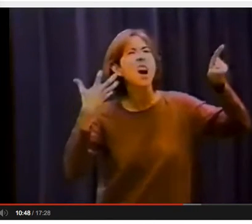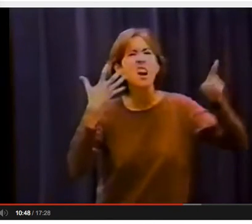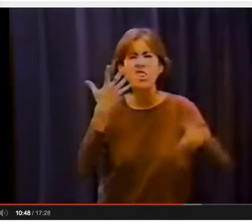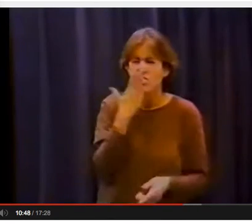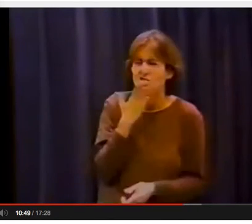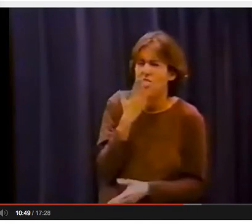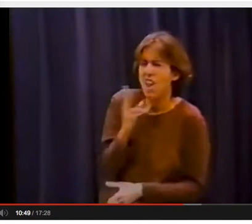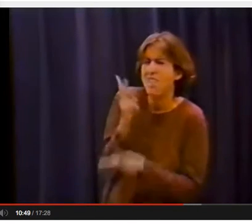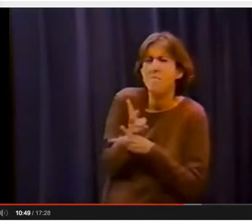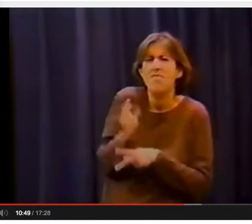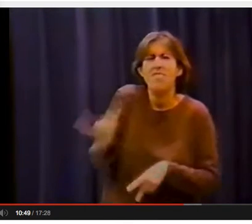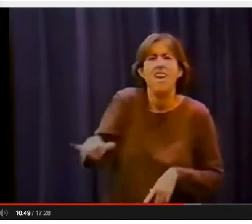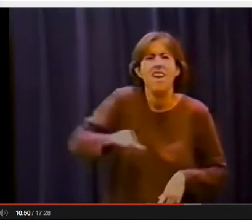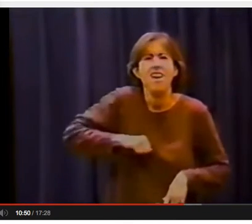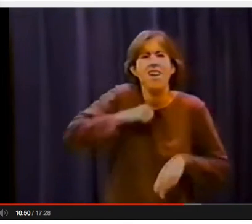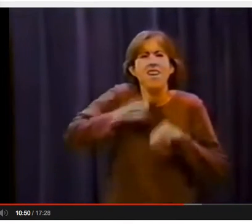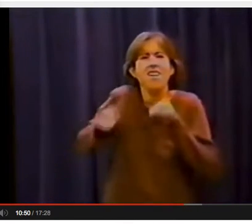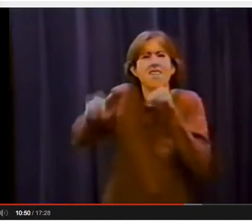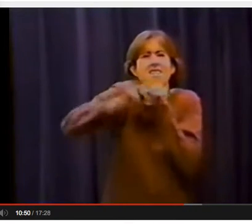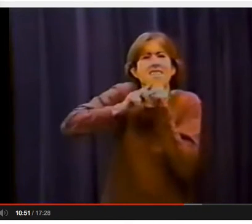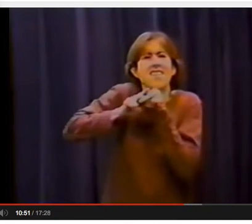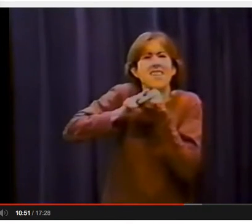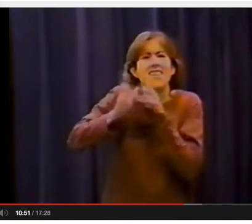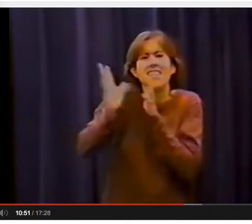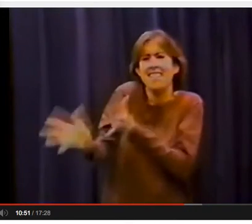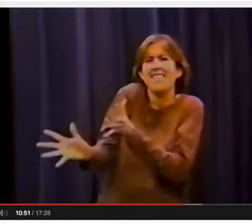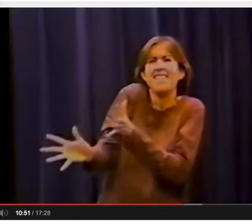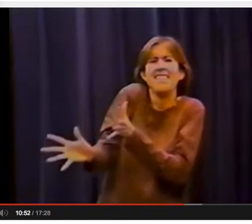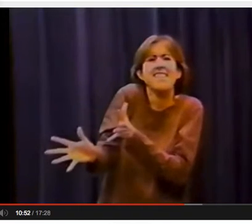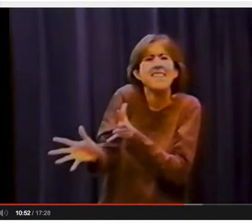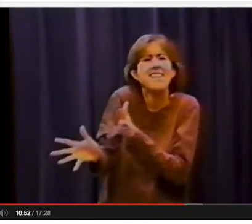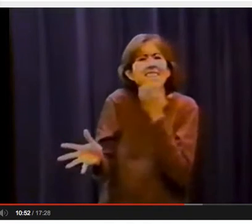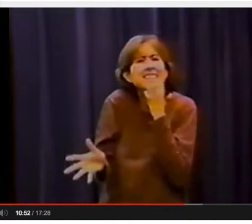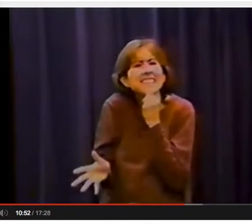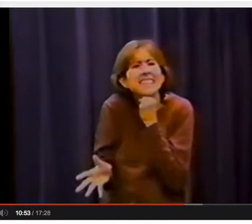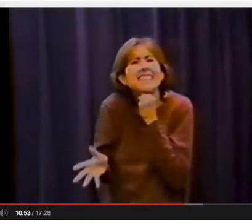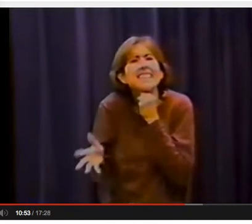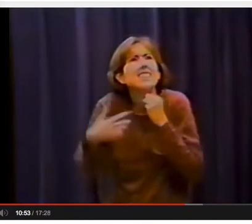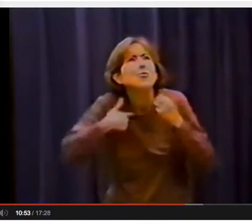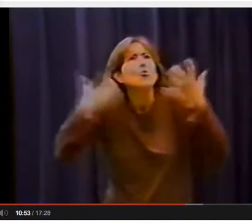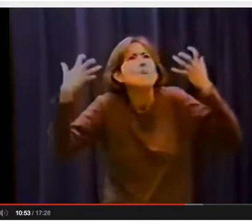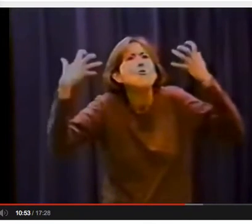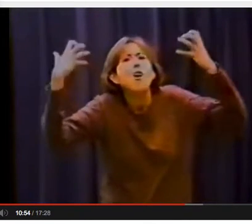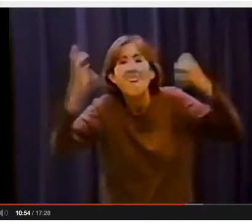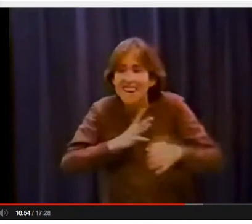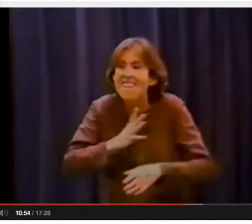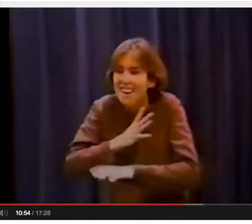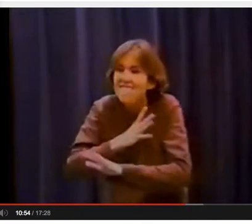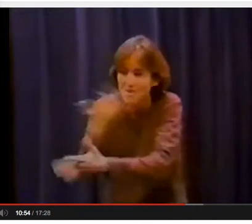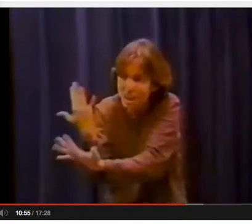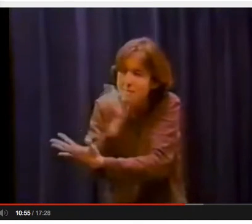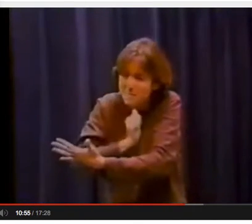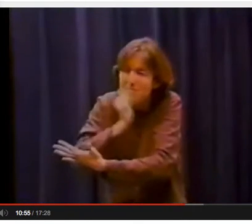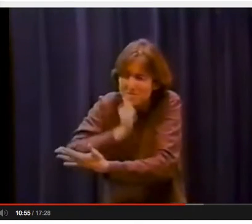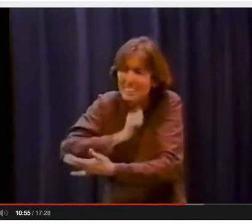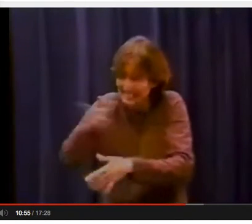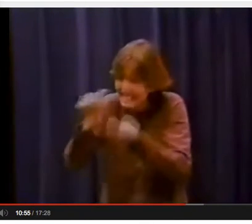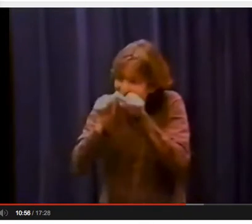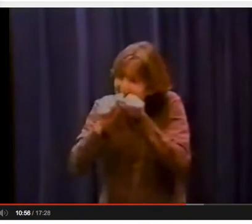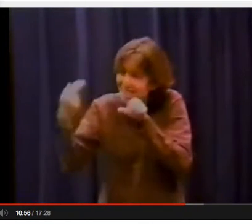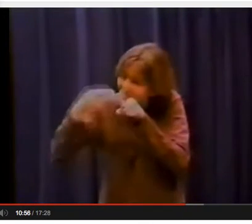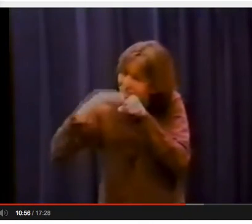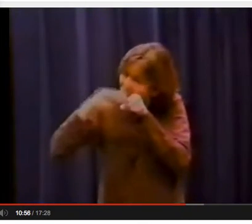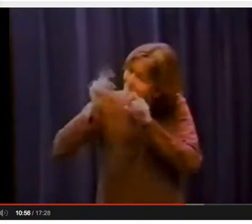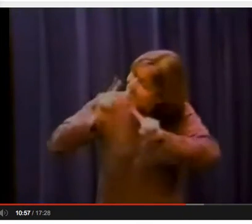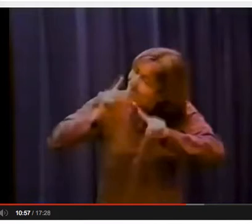and they want to do all that. Their confidence increases. And that's great. They strive to get that, and